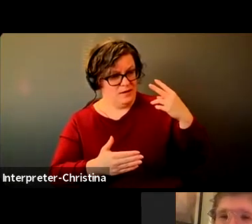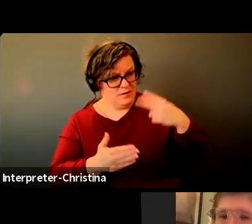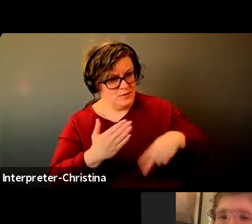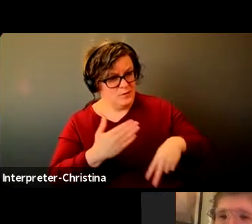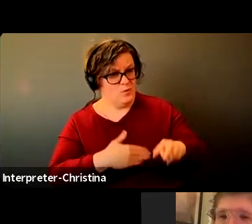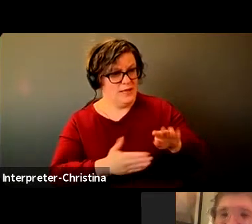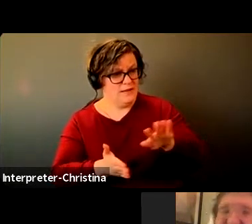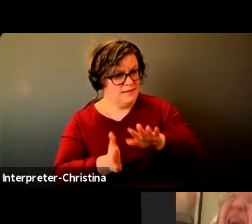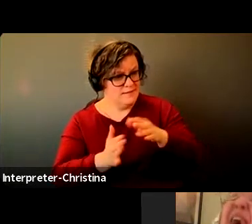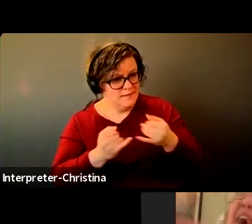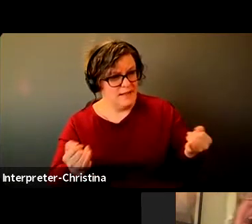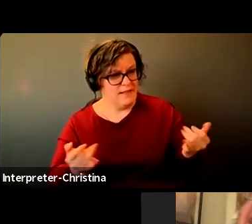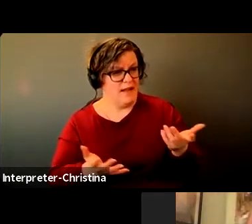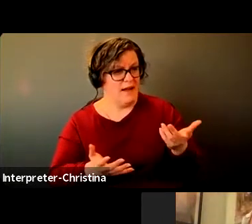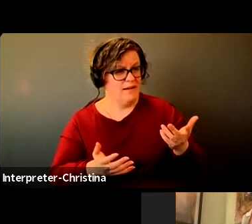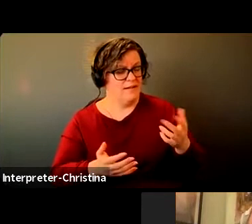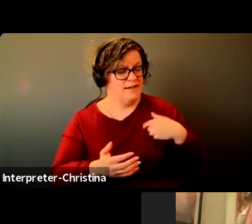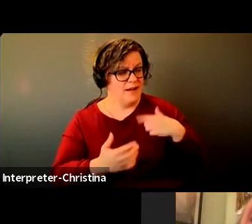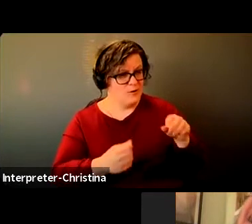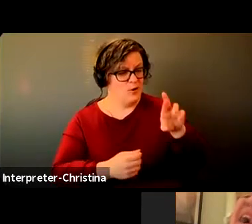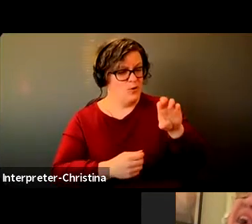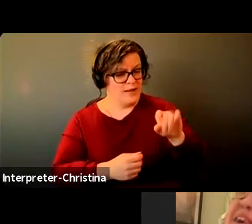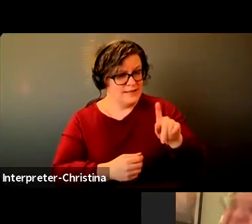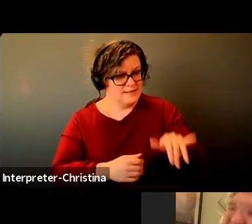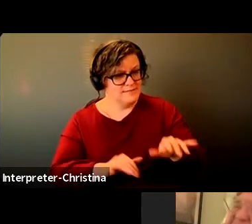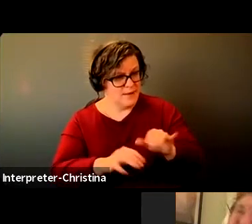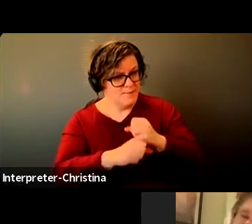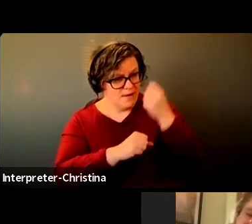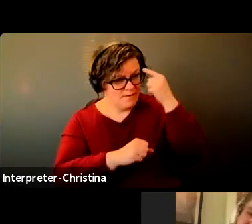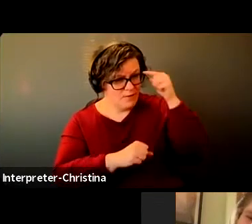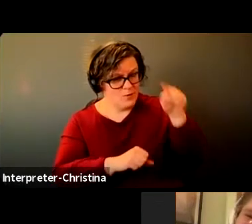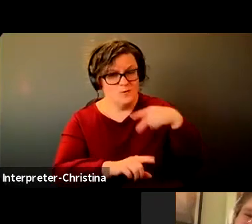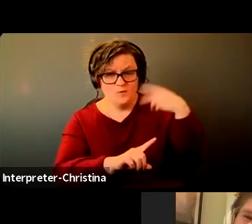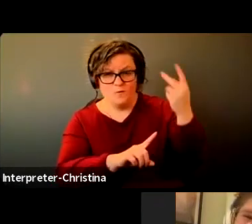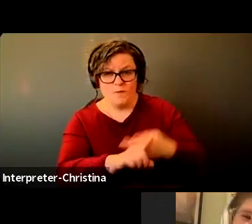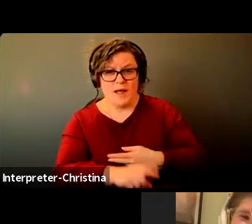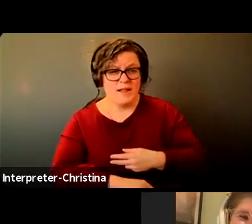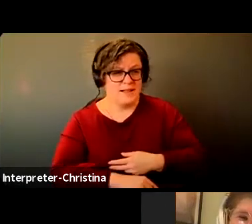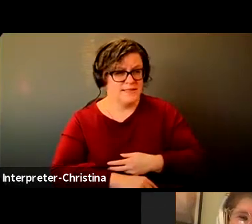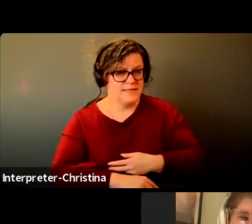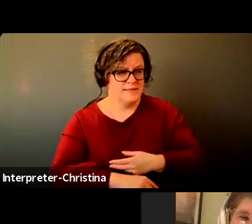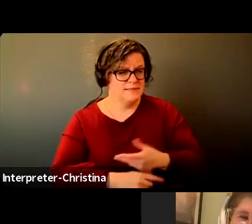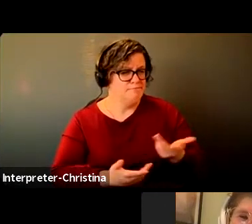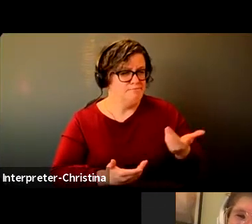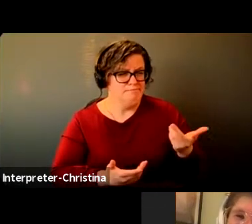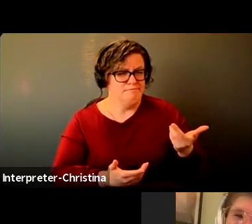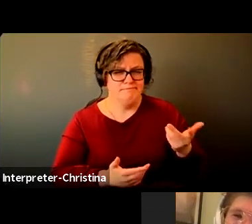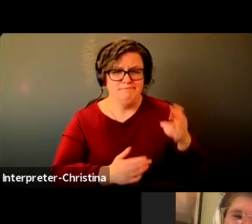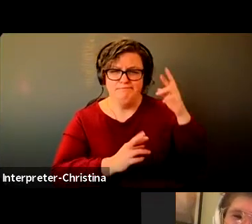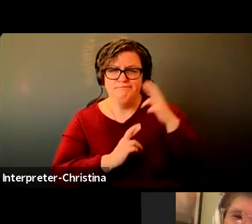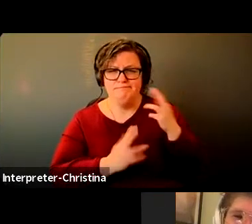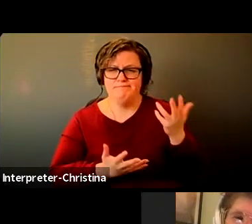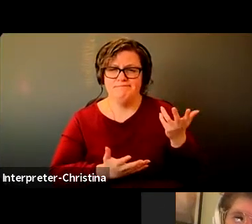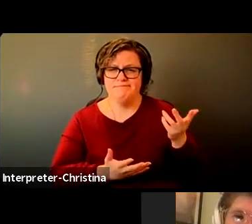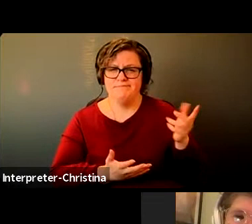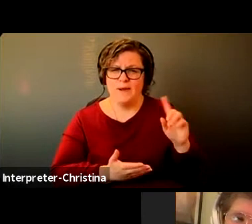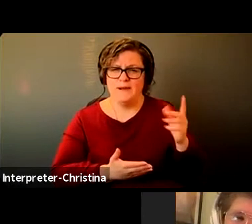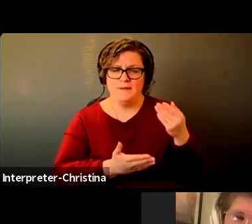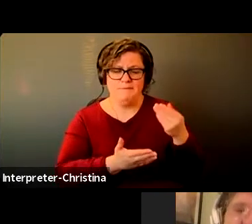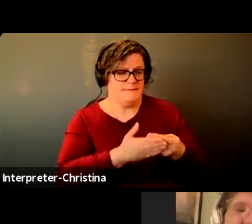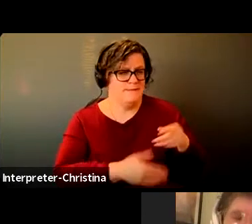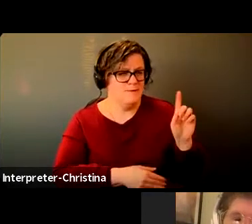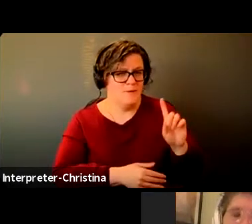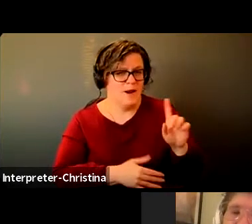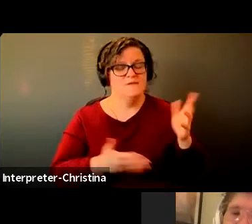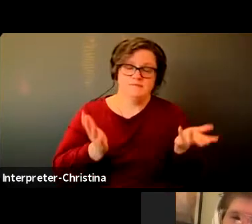have other plans in life, right? Like, so I feel like there's, the institutions are kind of like, my sense of where it is expressing itself right